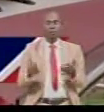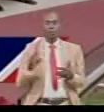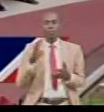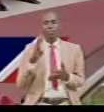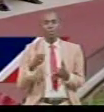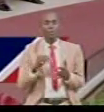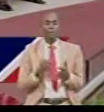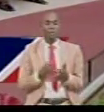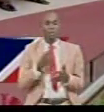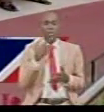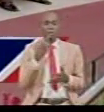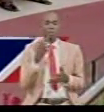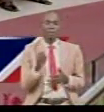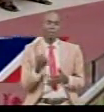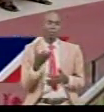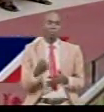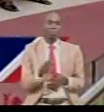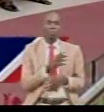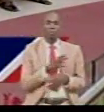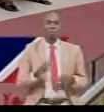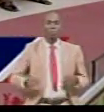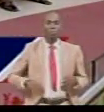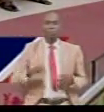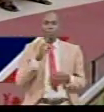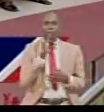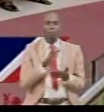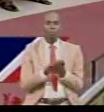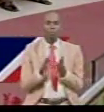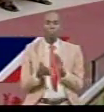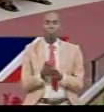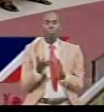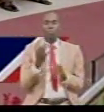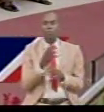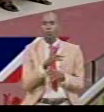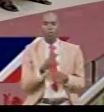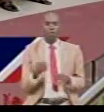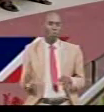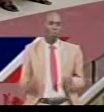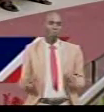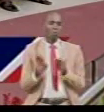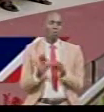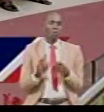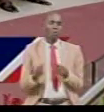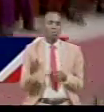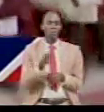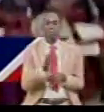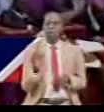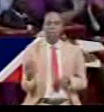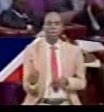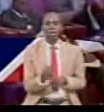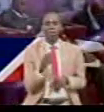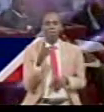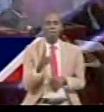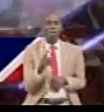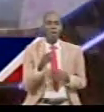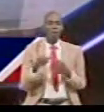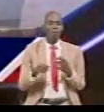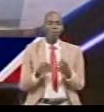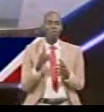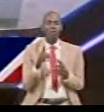it says, Christ is become of no effect unto you. Whosoever of you